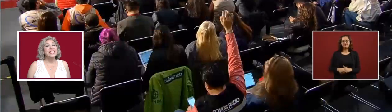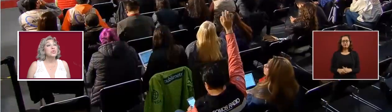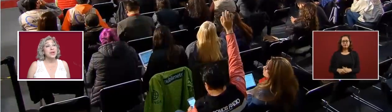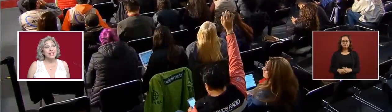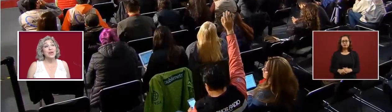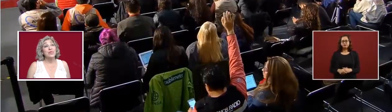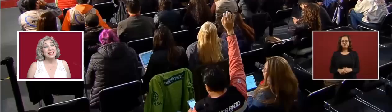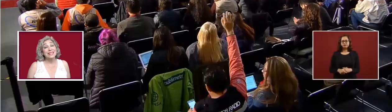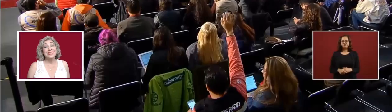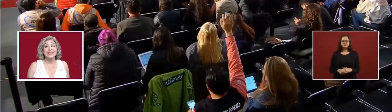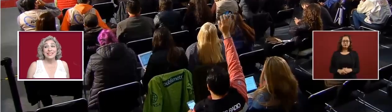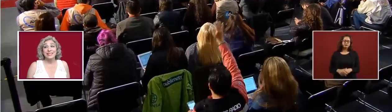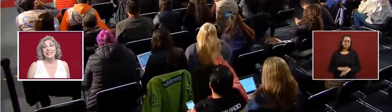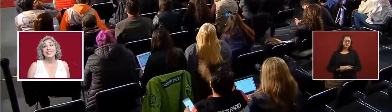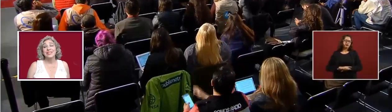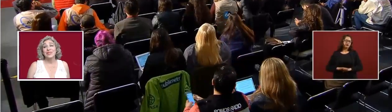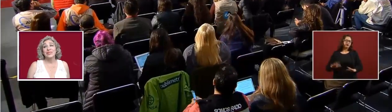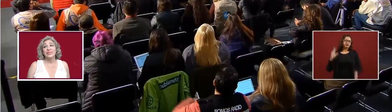that's where his home is